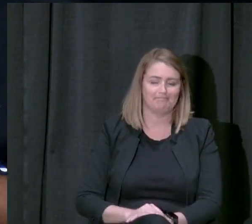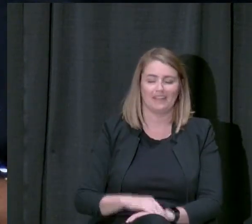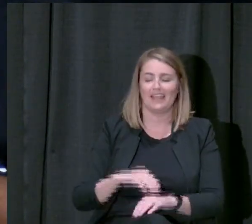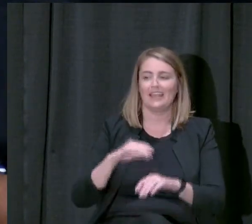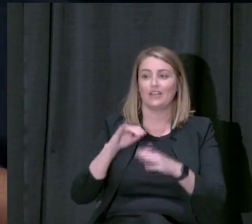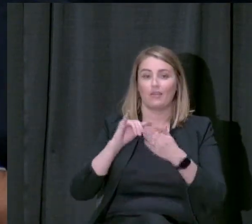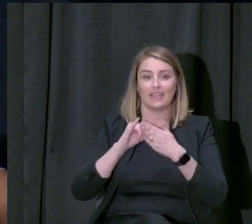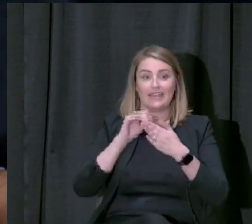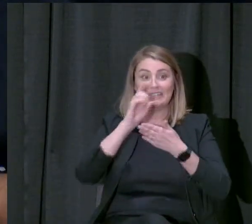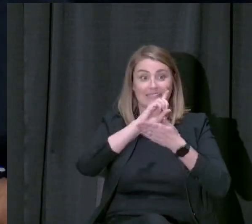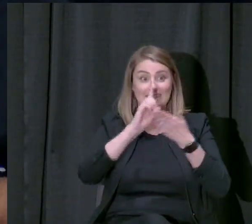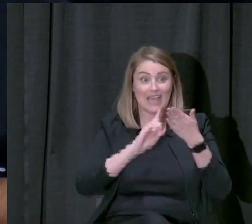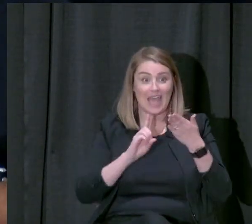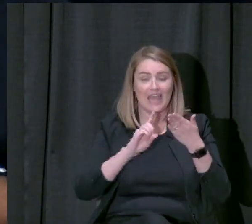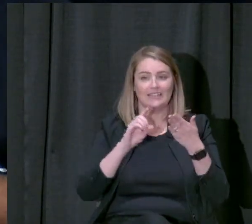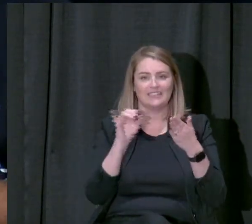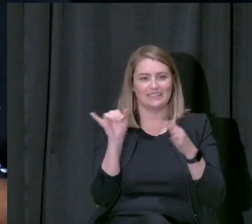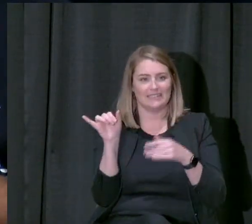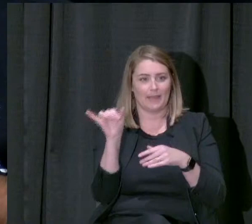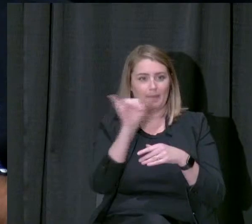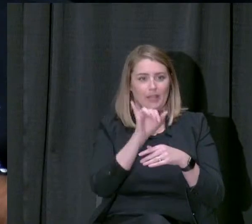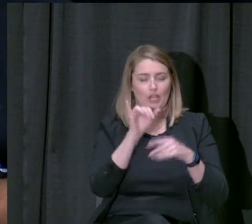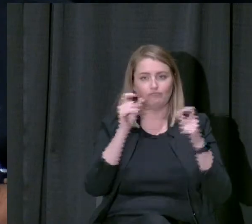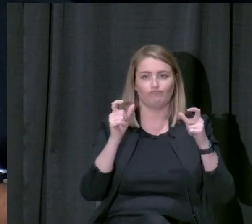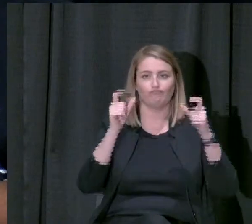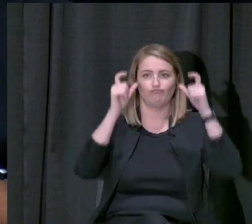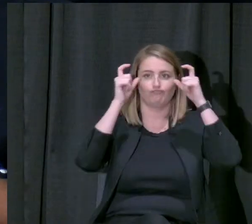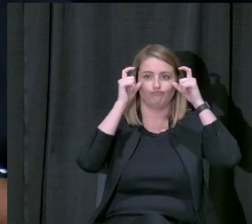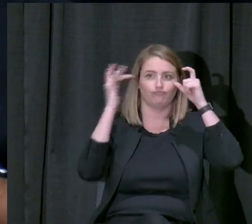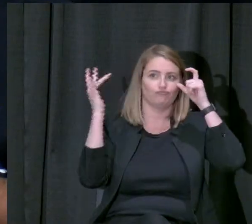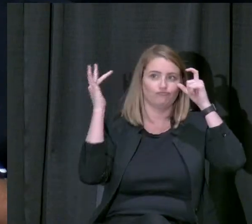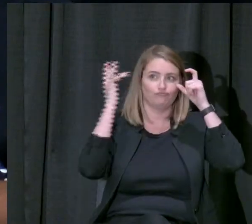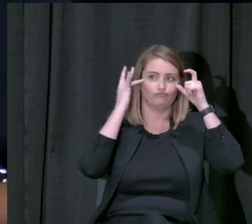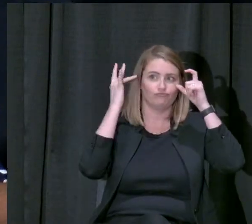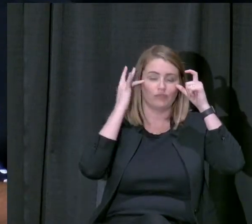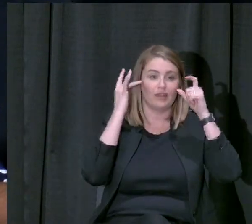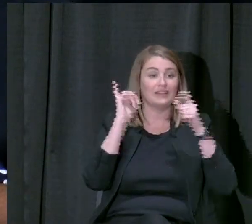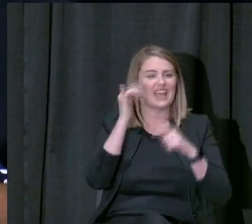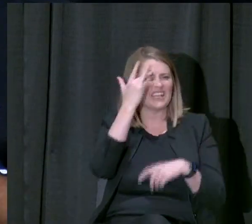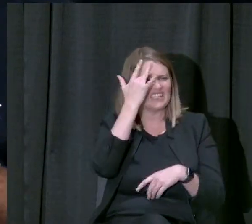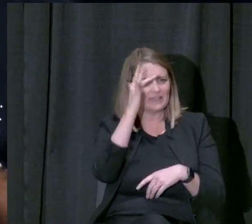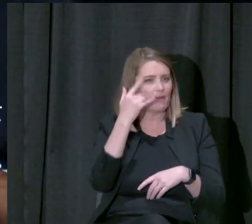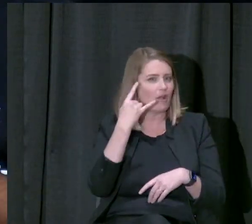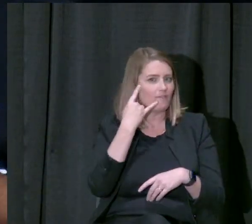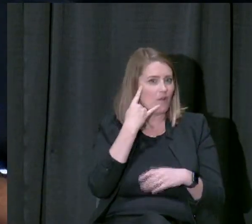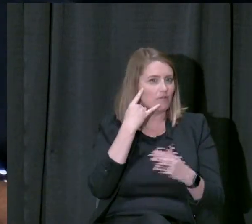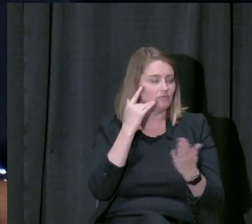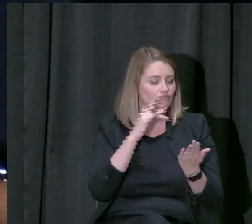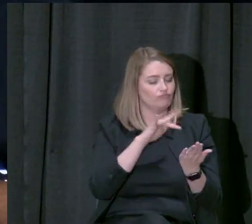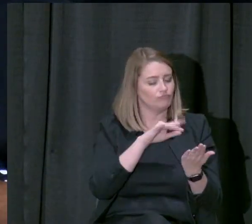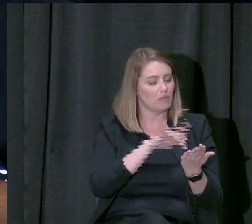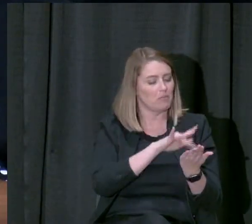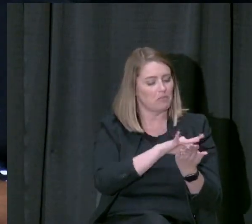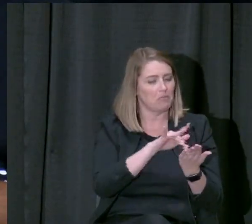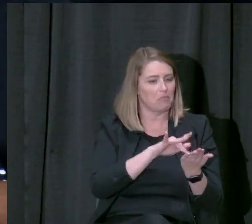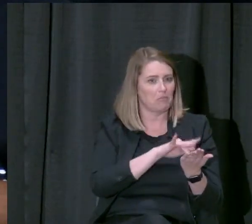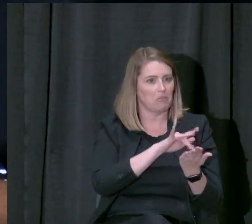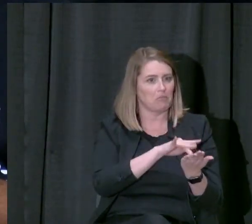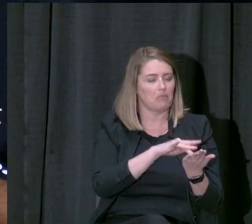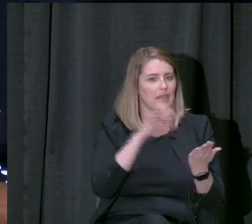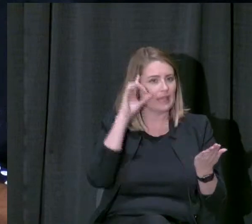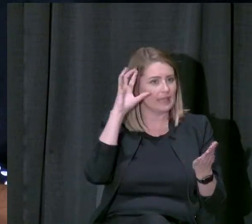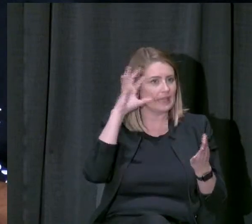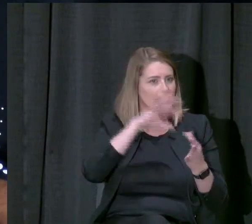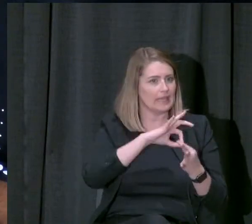like designed in a very similar way to how you operate a screen reader on like a smartphone. So if you have like voiceover on your iPhone, you will do like